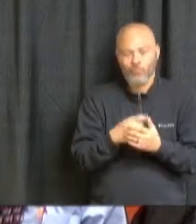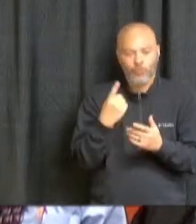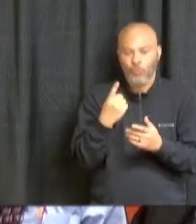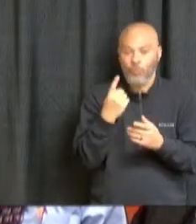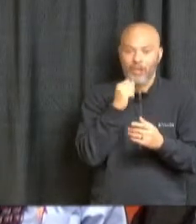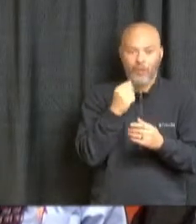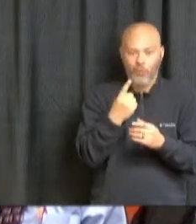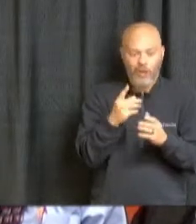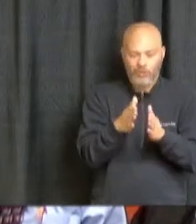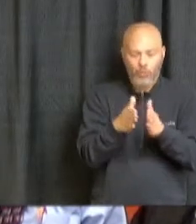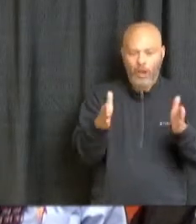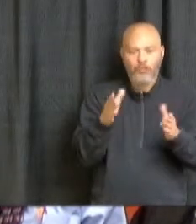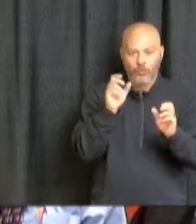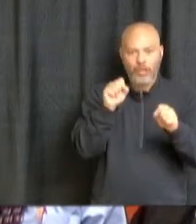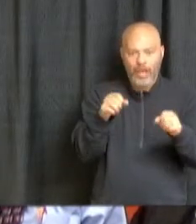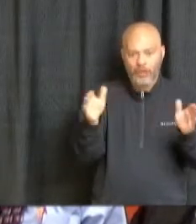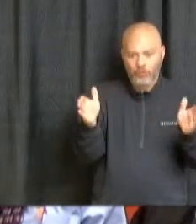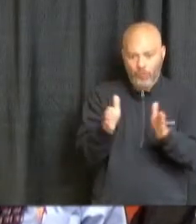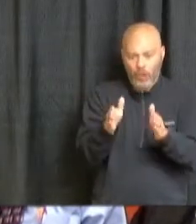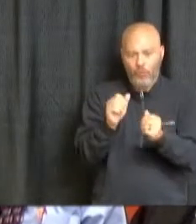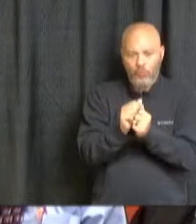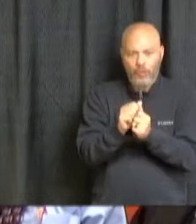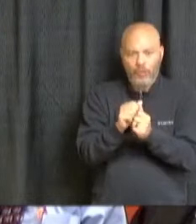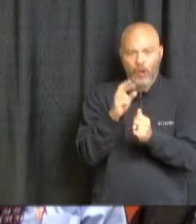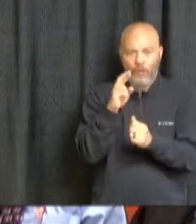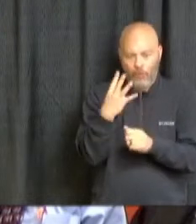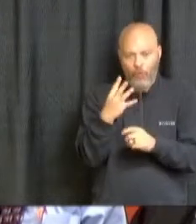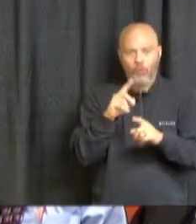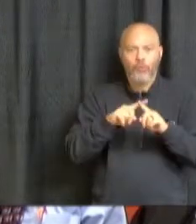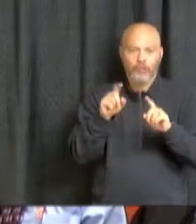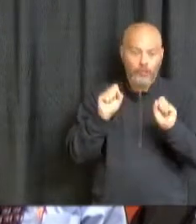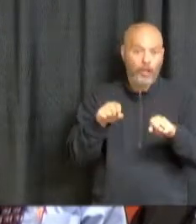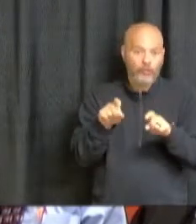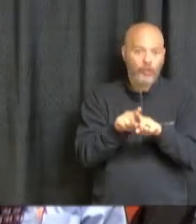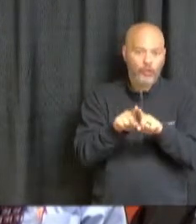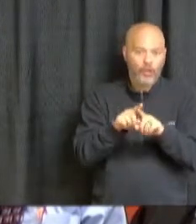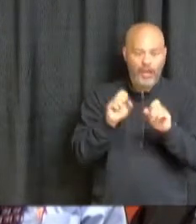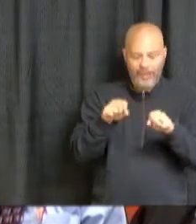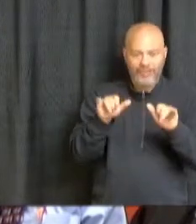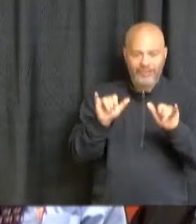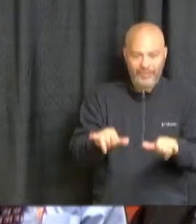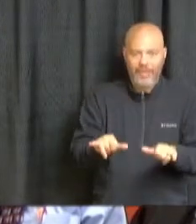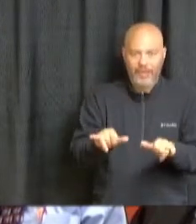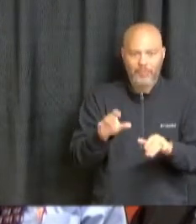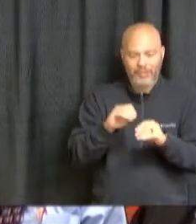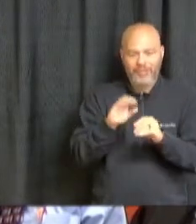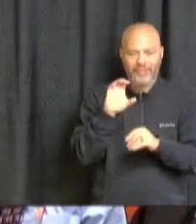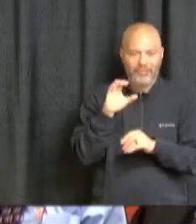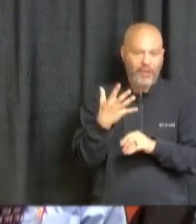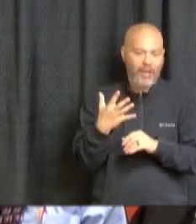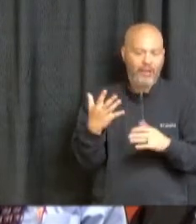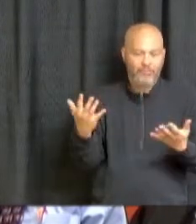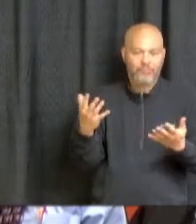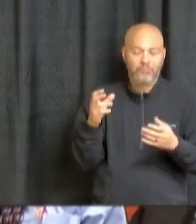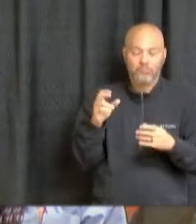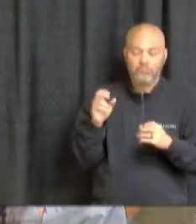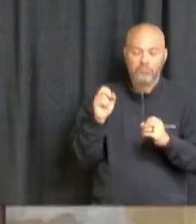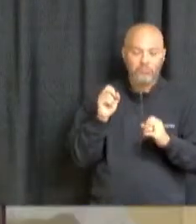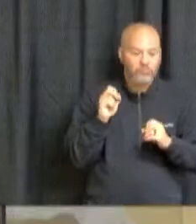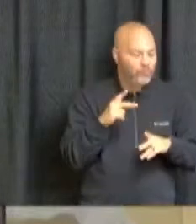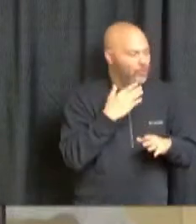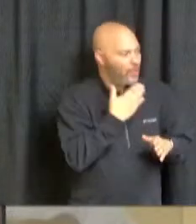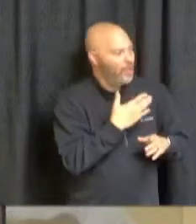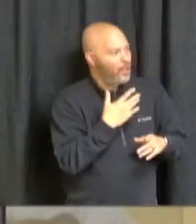wider than the other. You can go smaller with the R4, but you can also be at the same as the C5. Okay, thank you. The